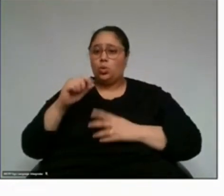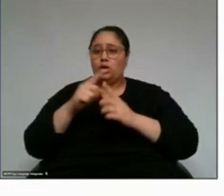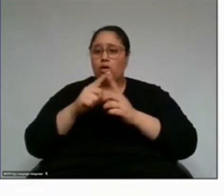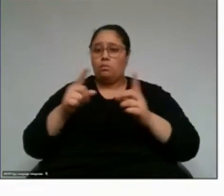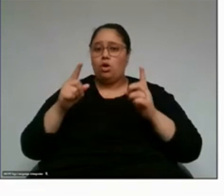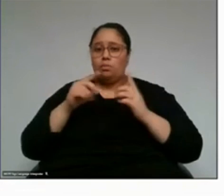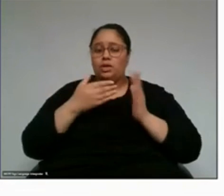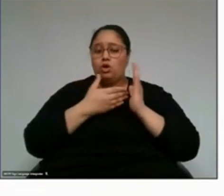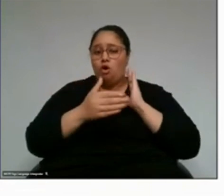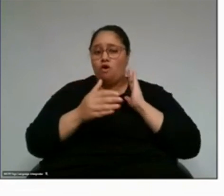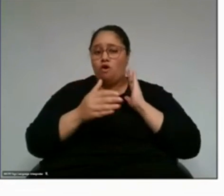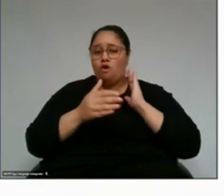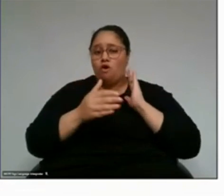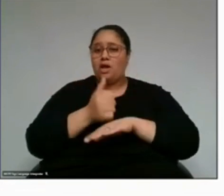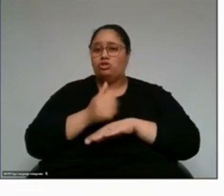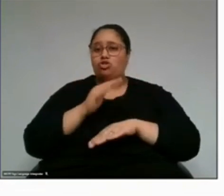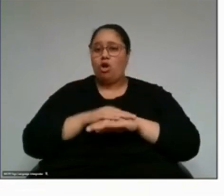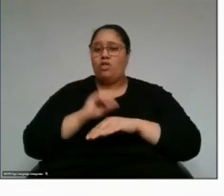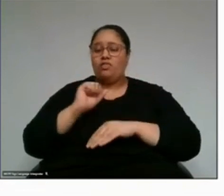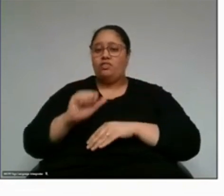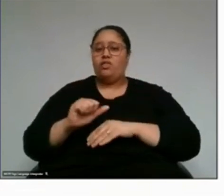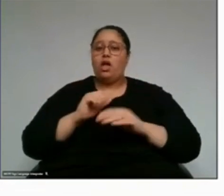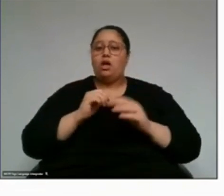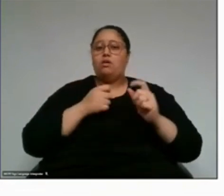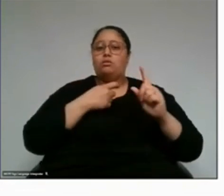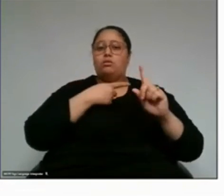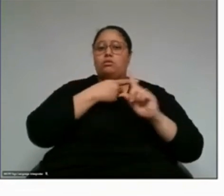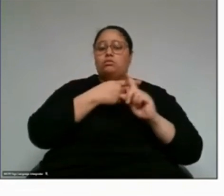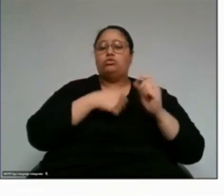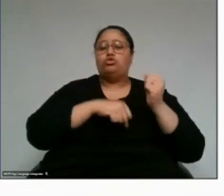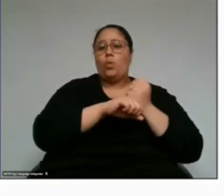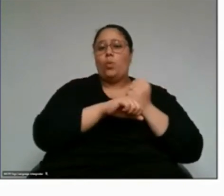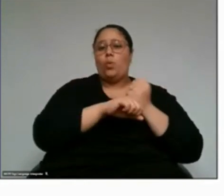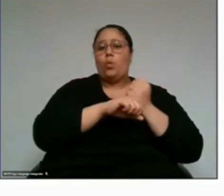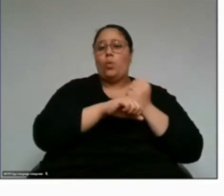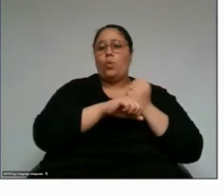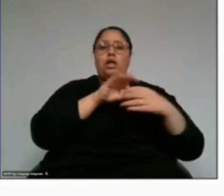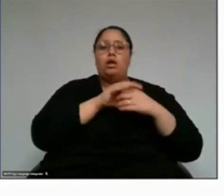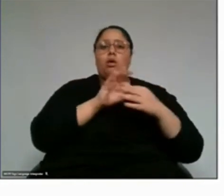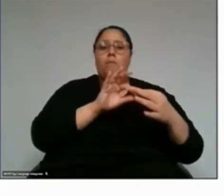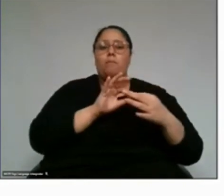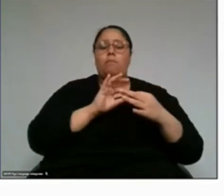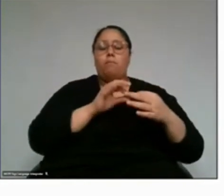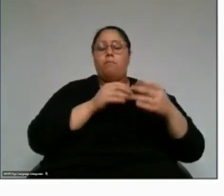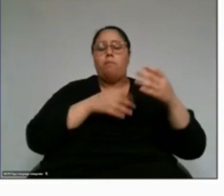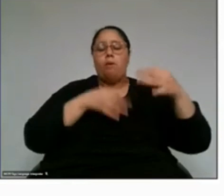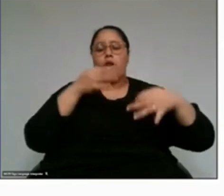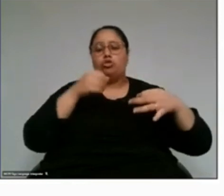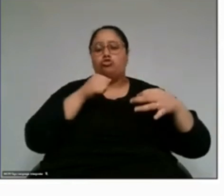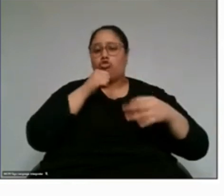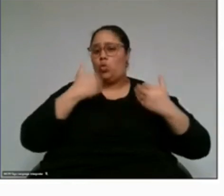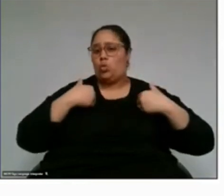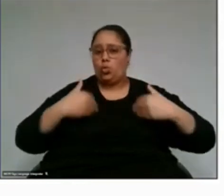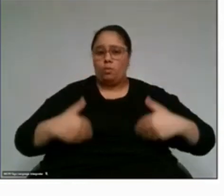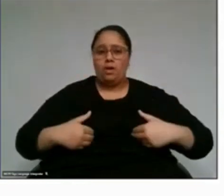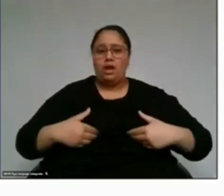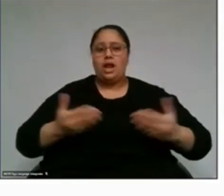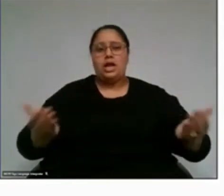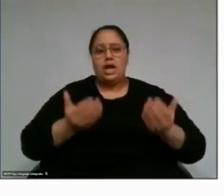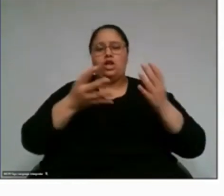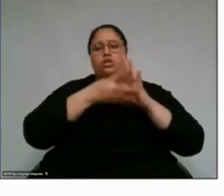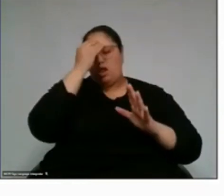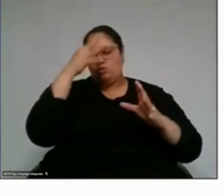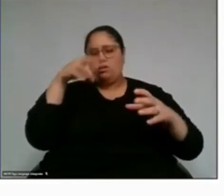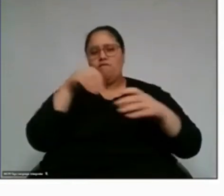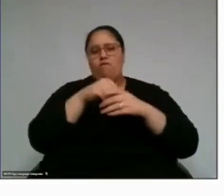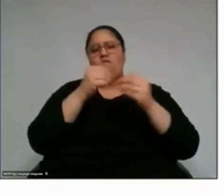deregister the school based on the fact that it is pro-Israel and that it engages in politics which are inhumane and which encourages learners to condone in apartheid? What is the